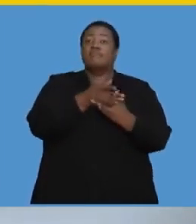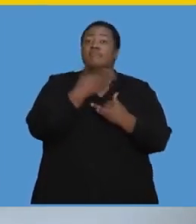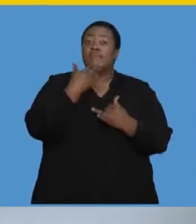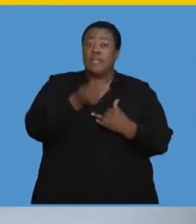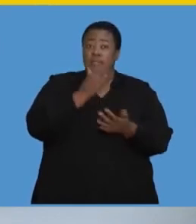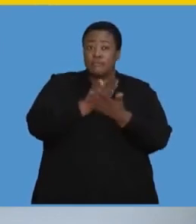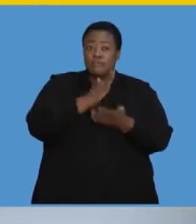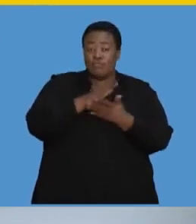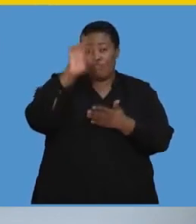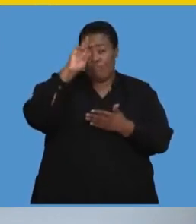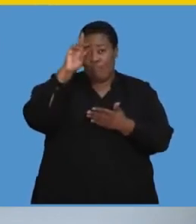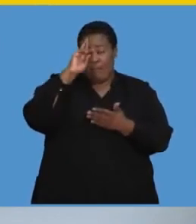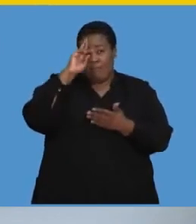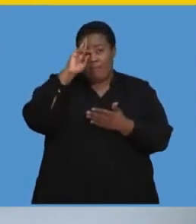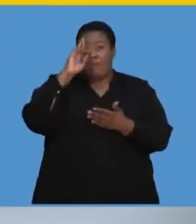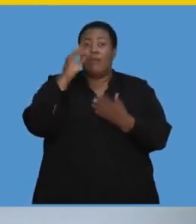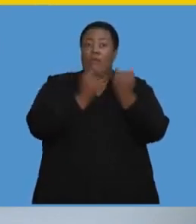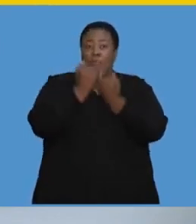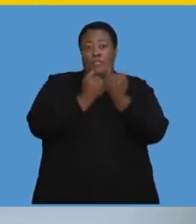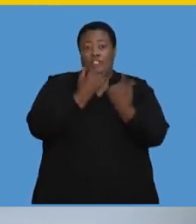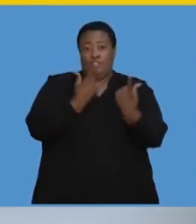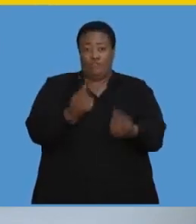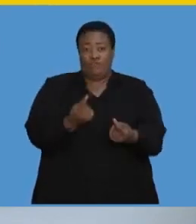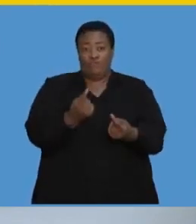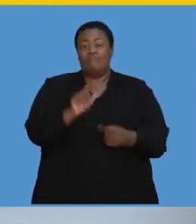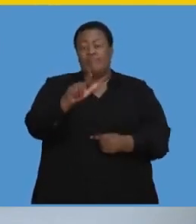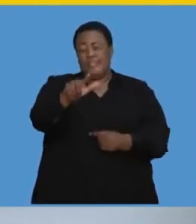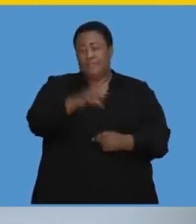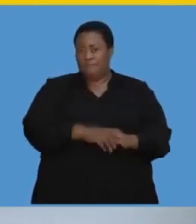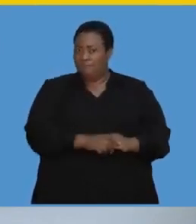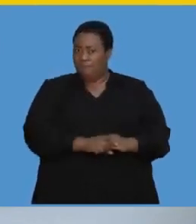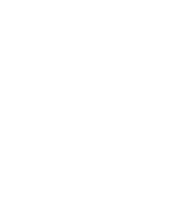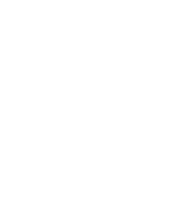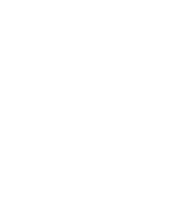competition to stand yourself a chance to win data. We'll see you straight after this.